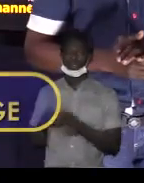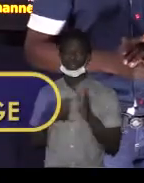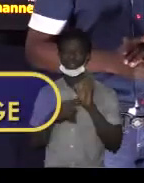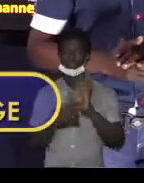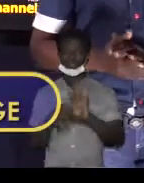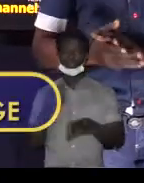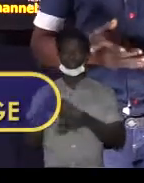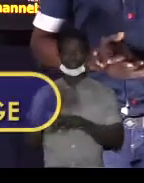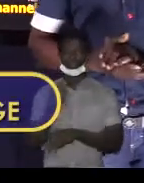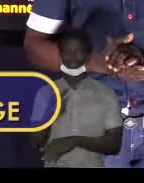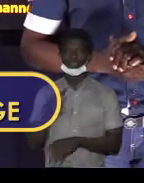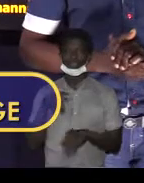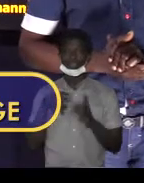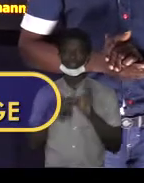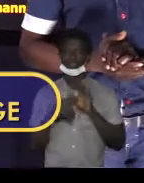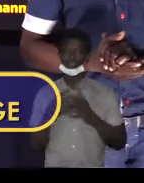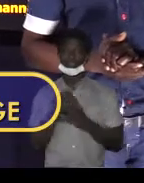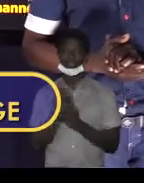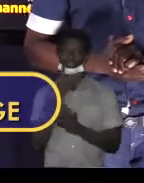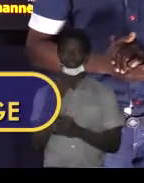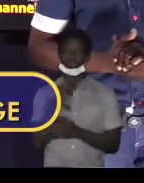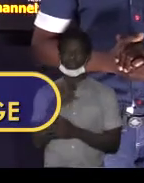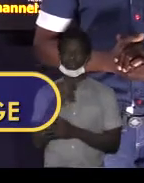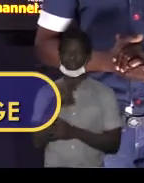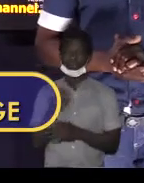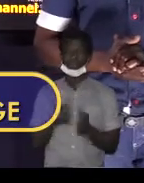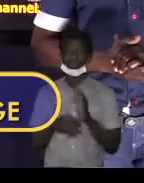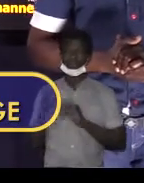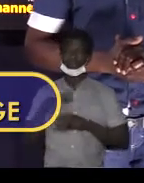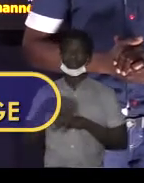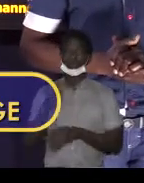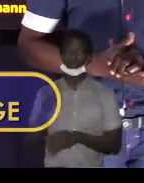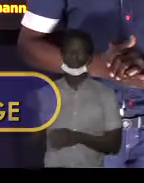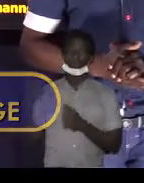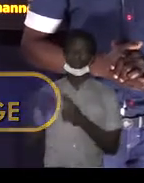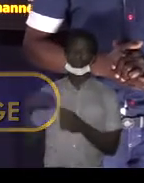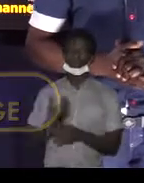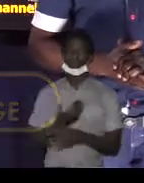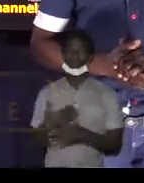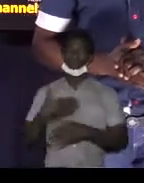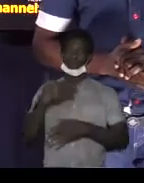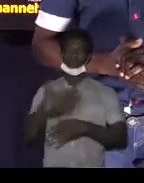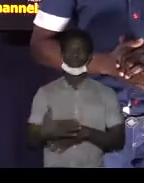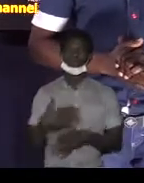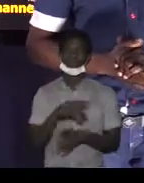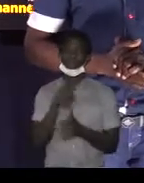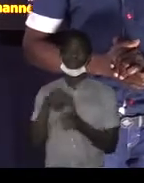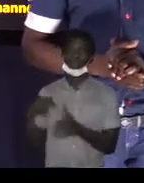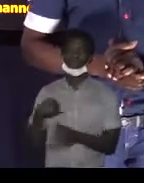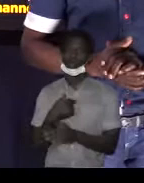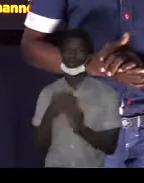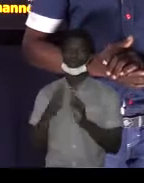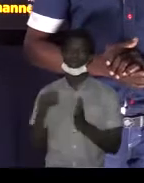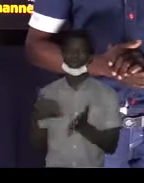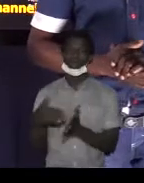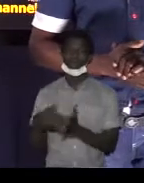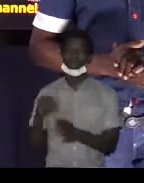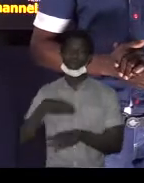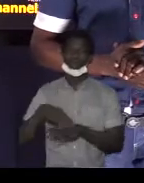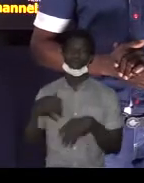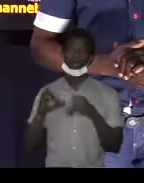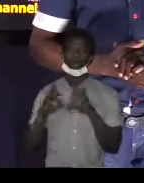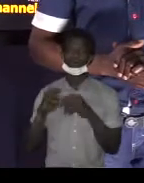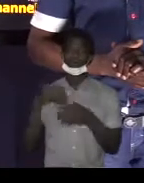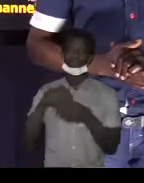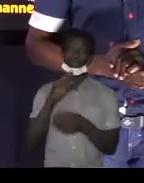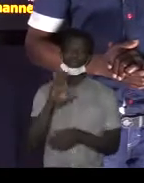on television through the page showing on the screen. Until our next edition, when we shall meet again on The Classroom in